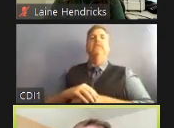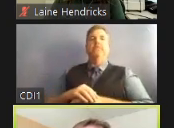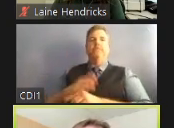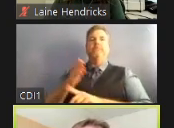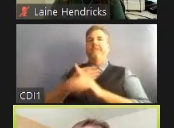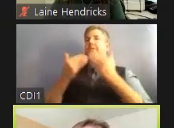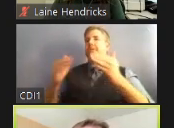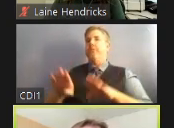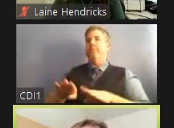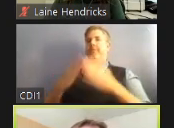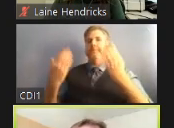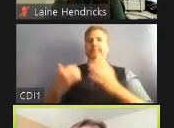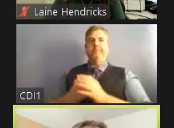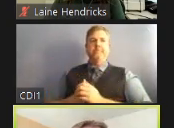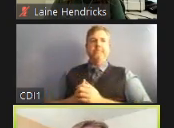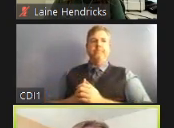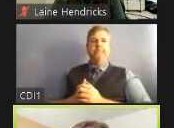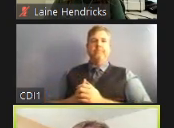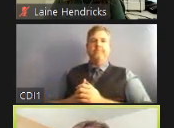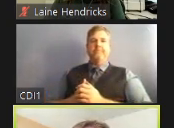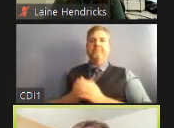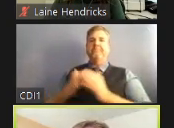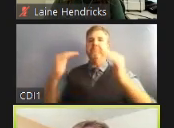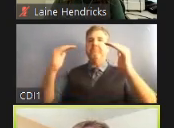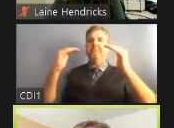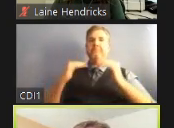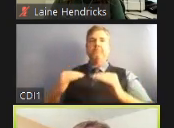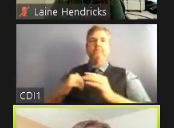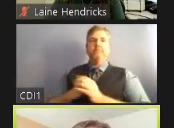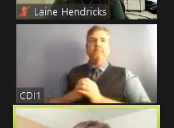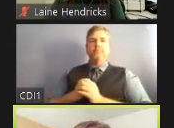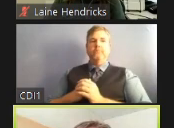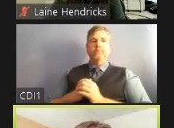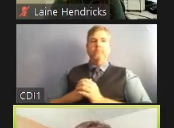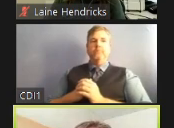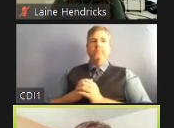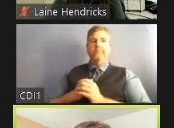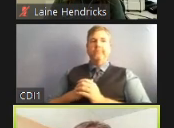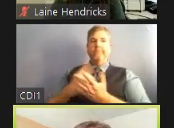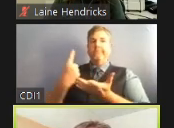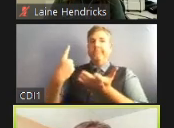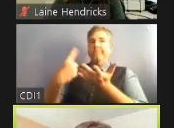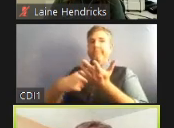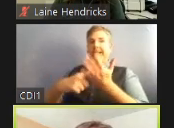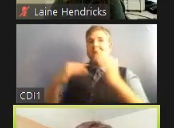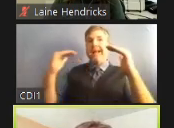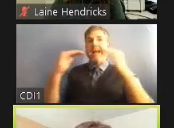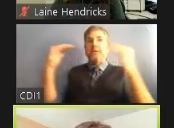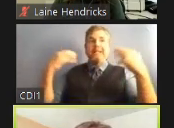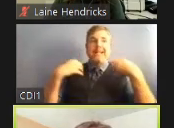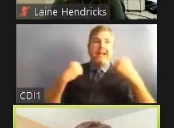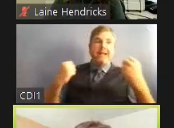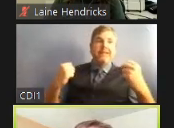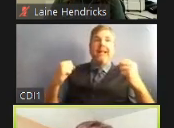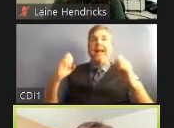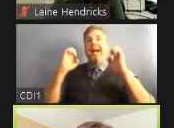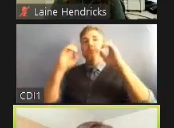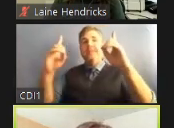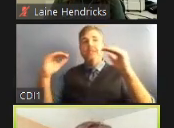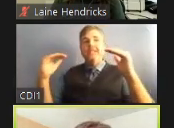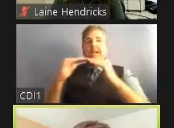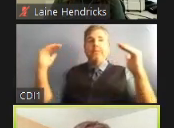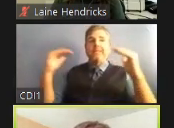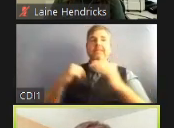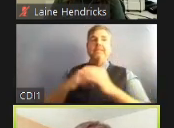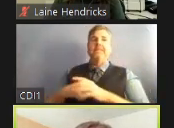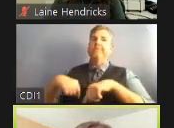Important concerns around equity. Health equity, educational equity has always been a priority for us as a county, and